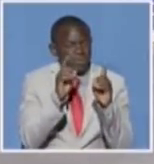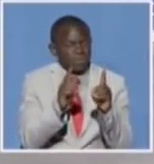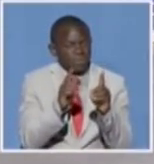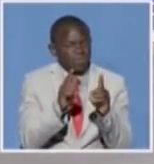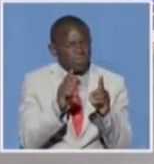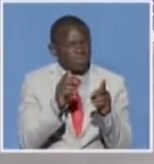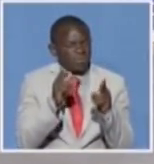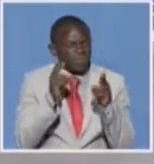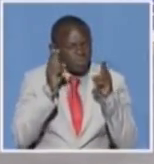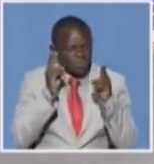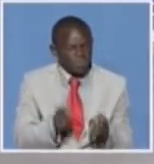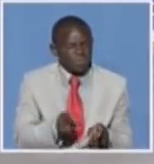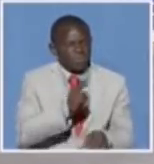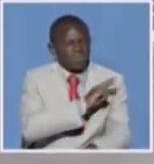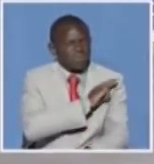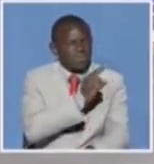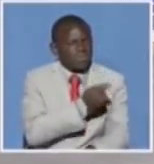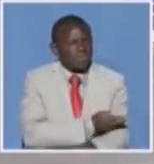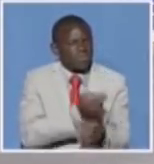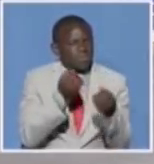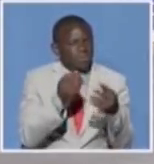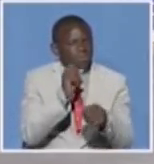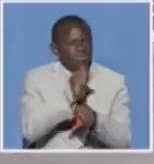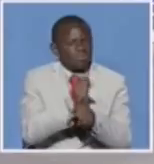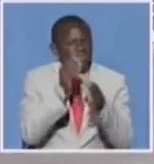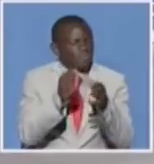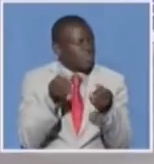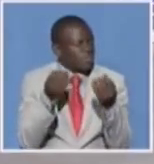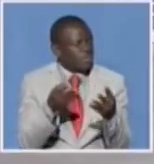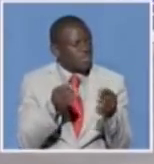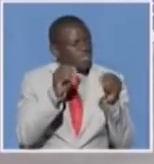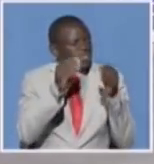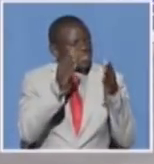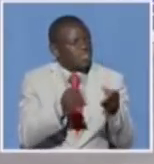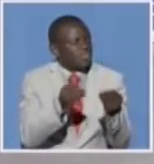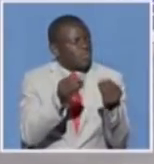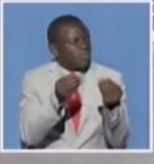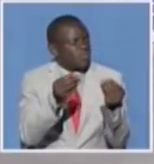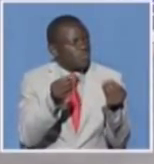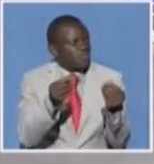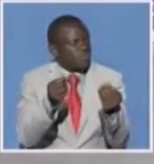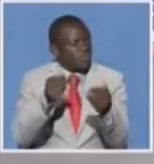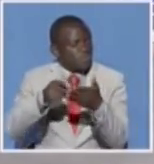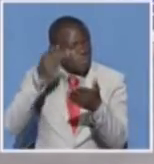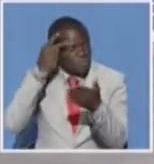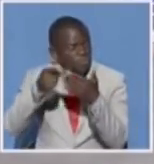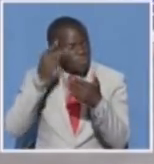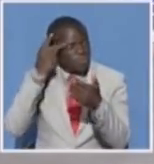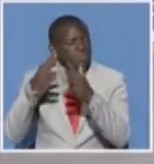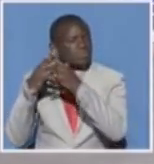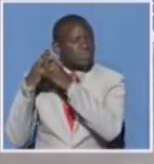the pupil-teacher ratio, which is very unbalanced. Up to date in urban areas, in some of the